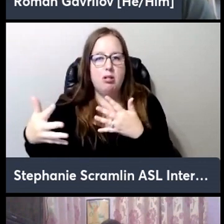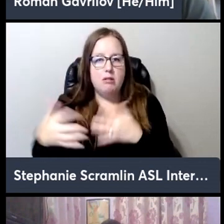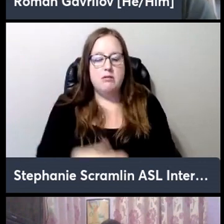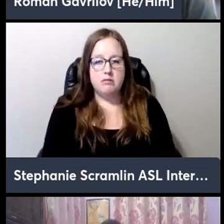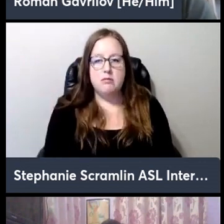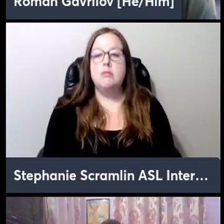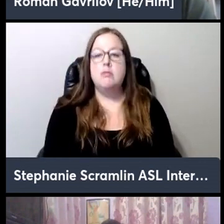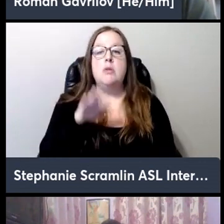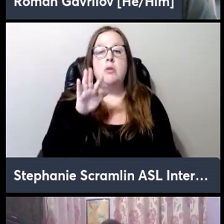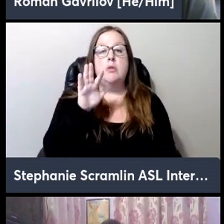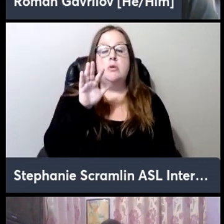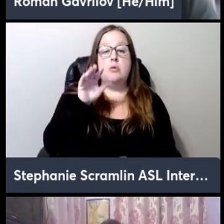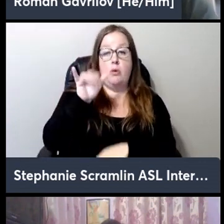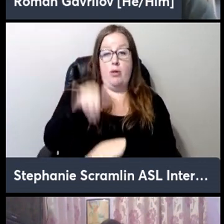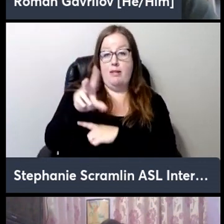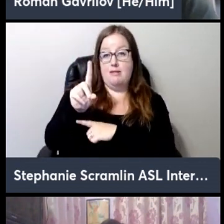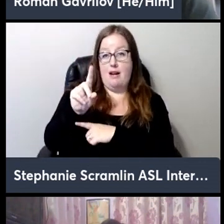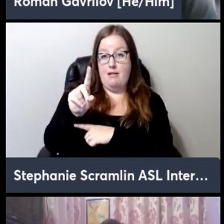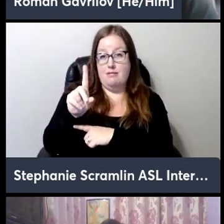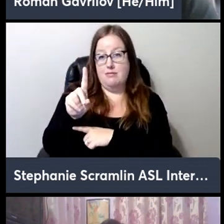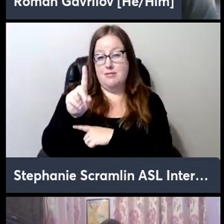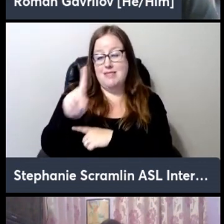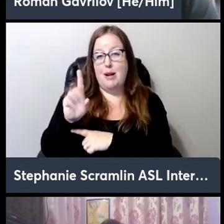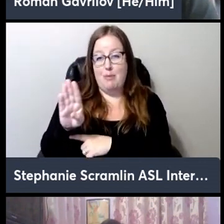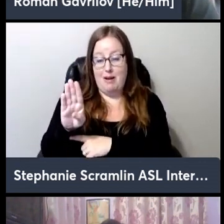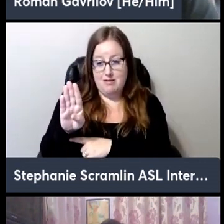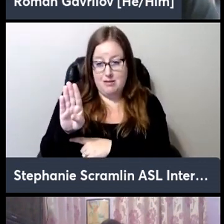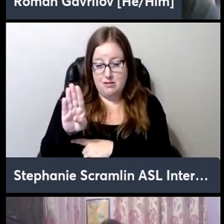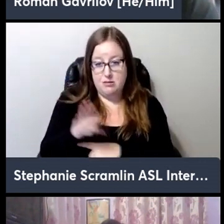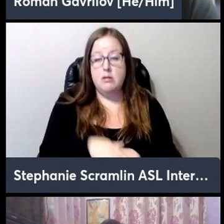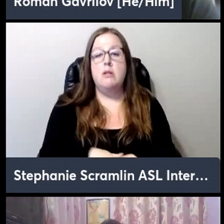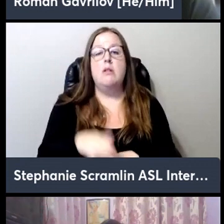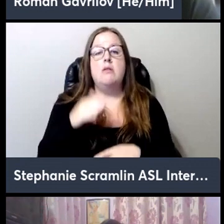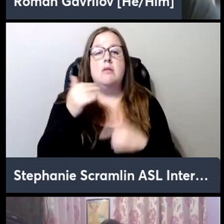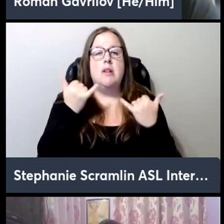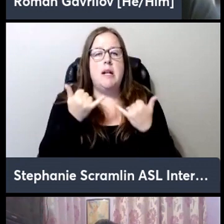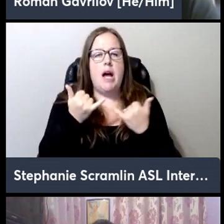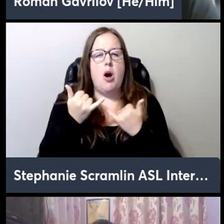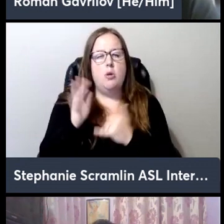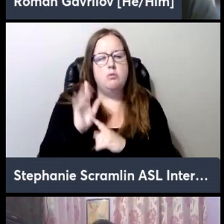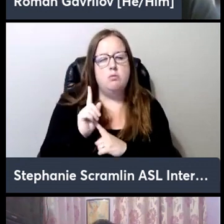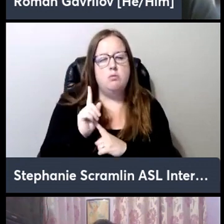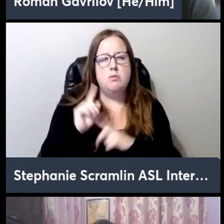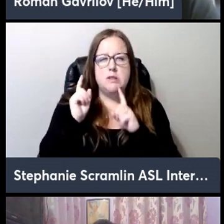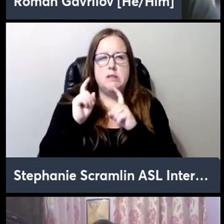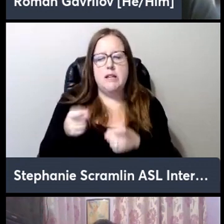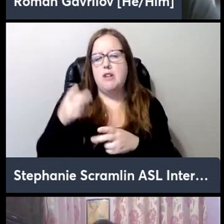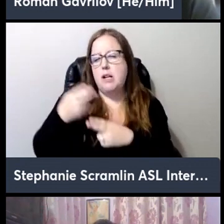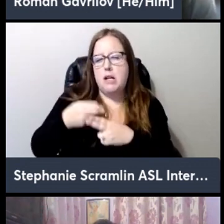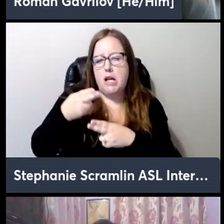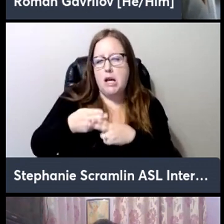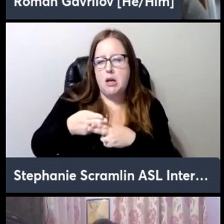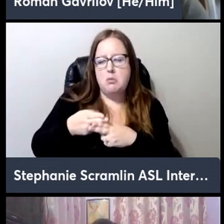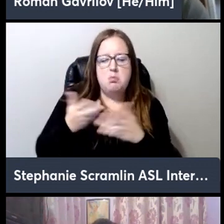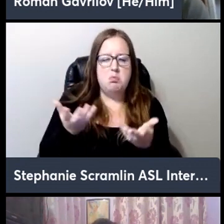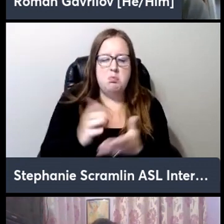So I'll pick a database and let's give it a name, orders for review.